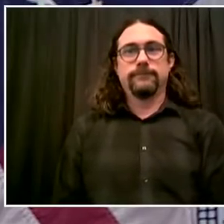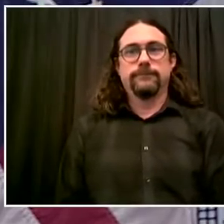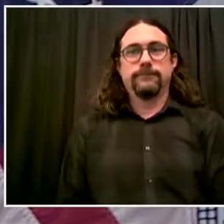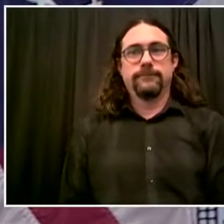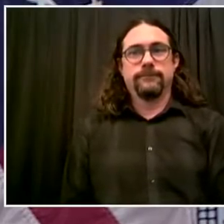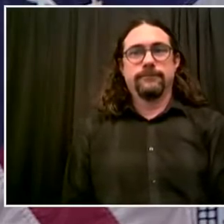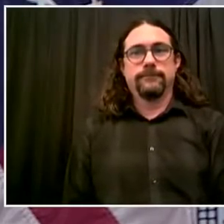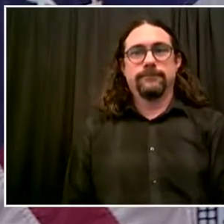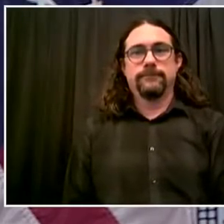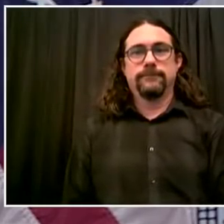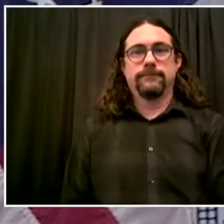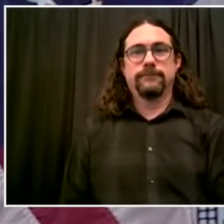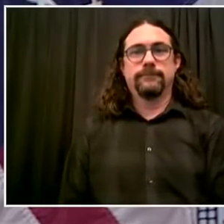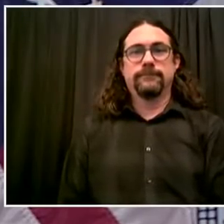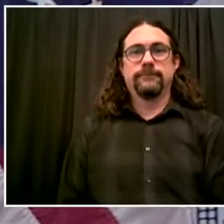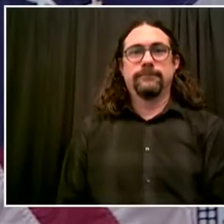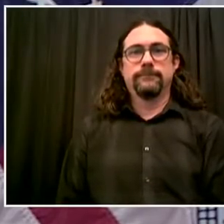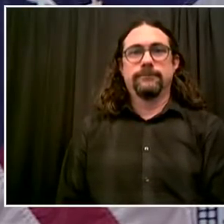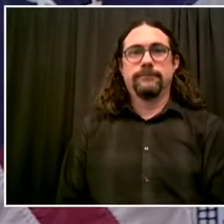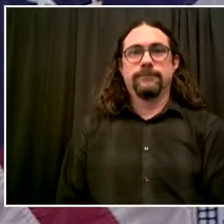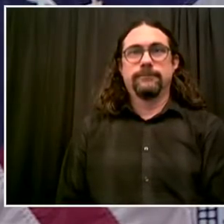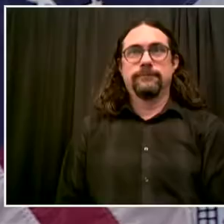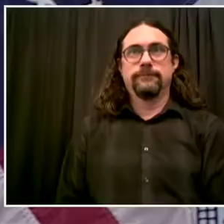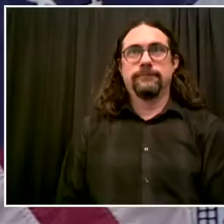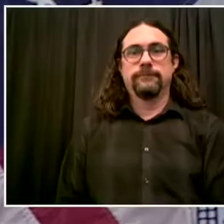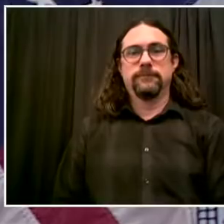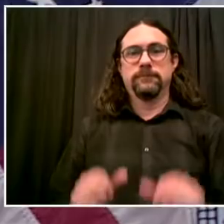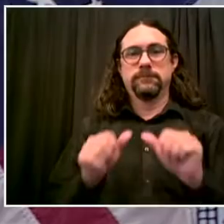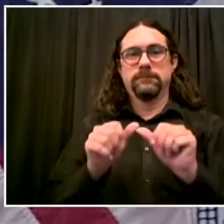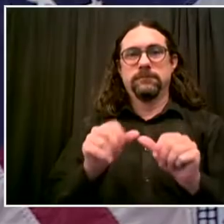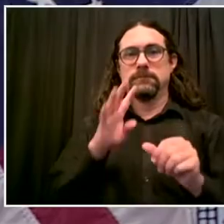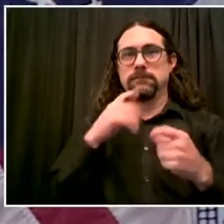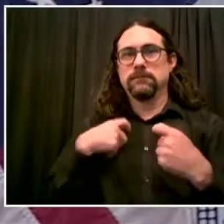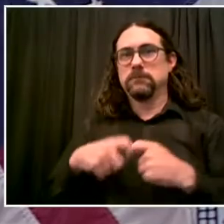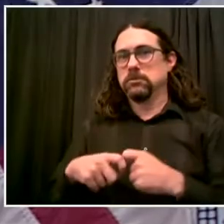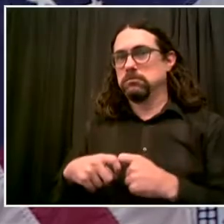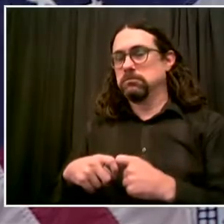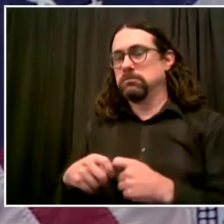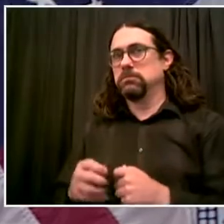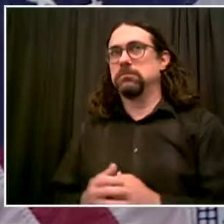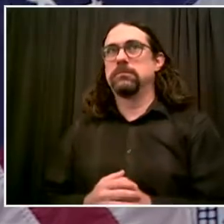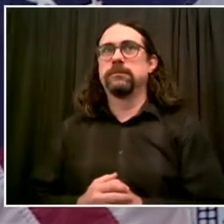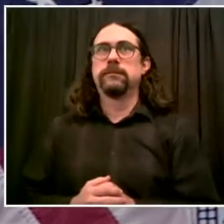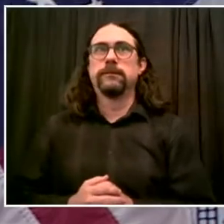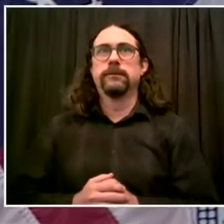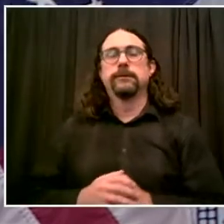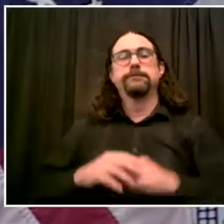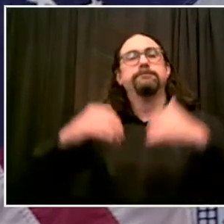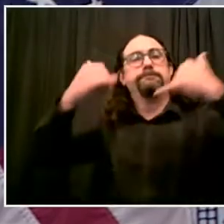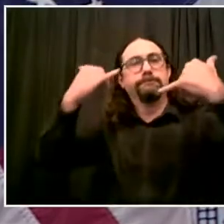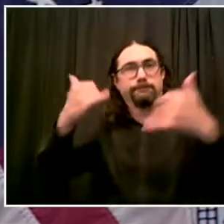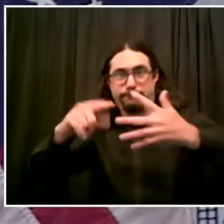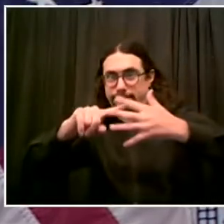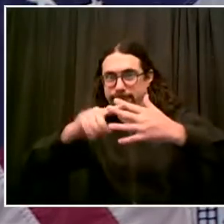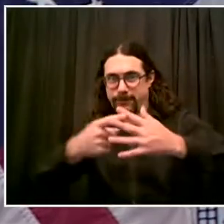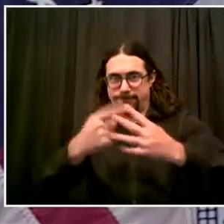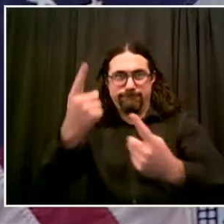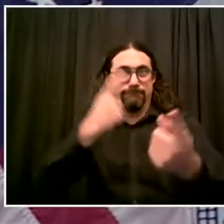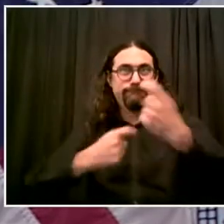let's turn to our colleagues in the media, and please let me know the name and outlet of each